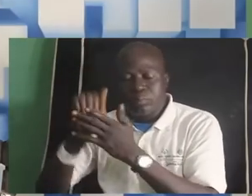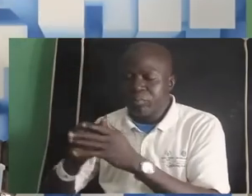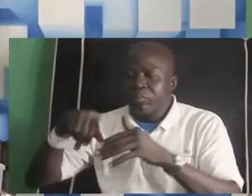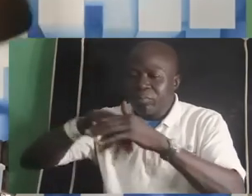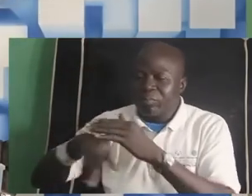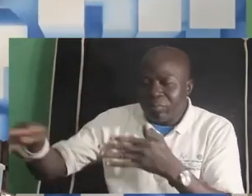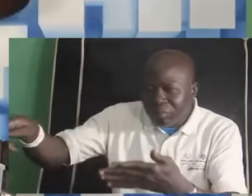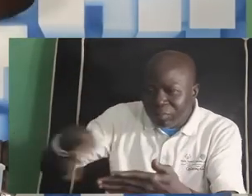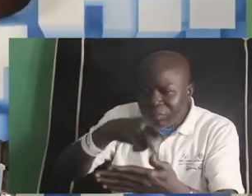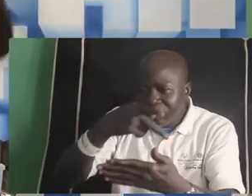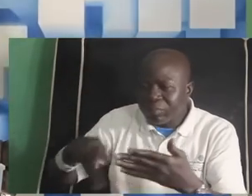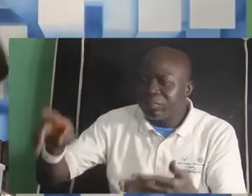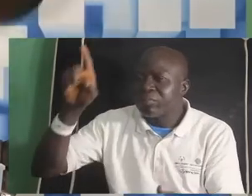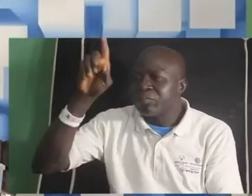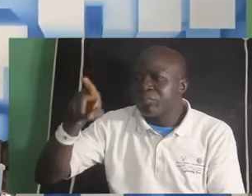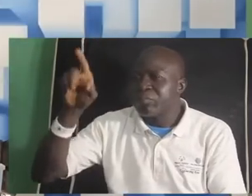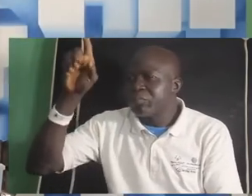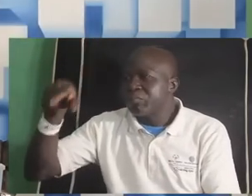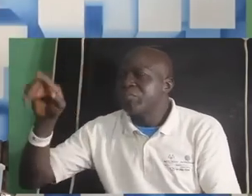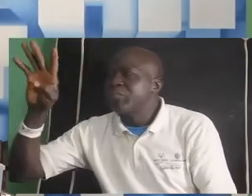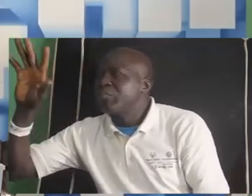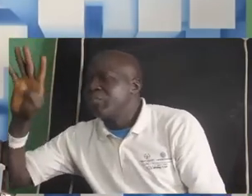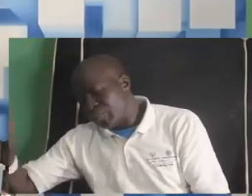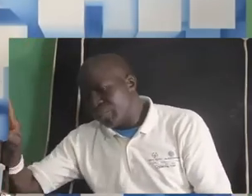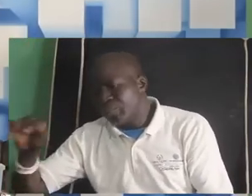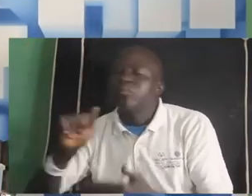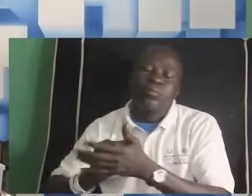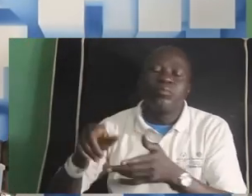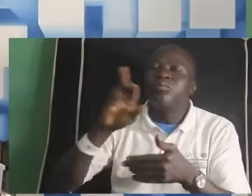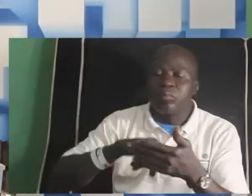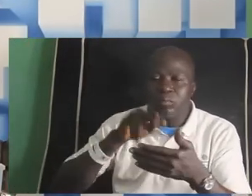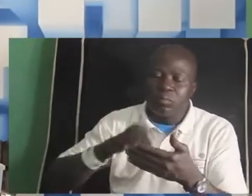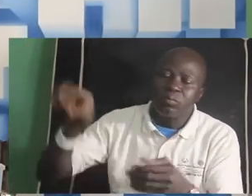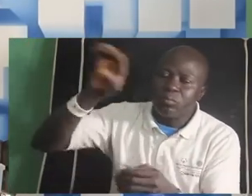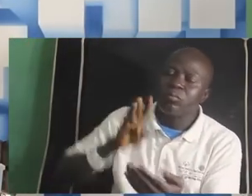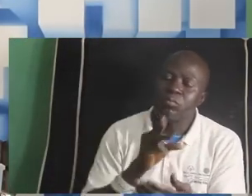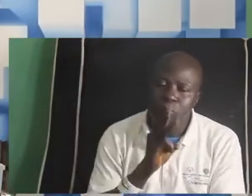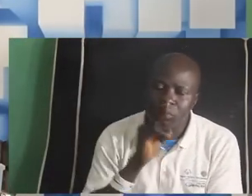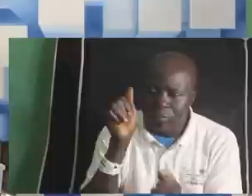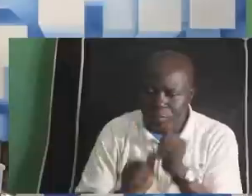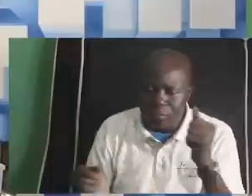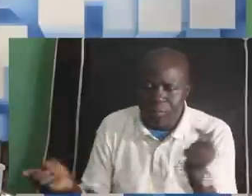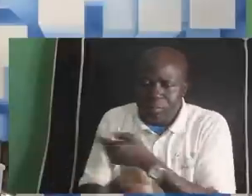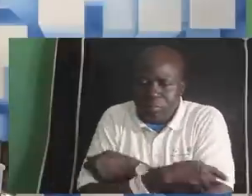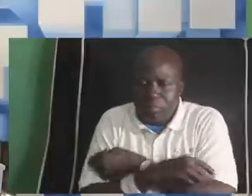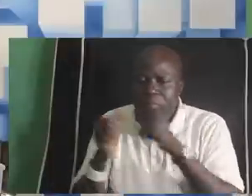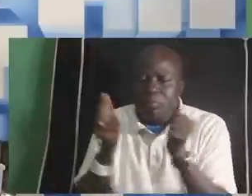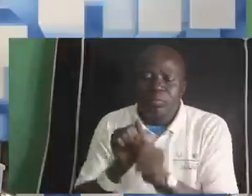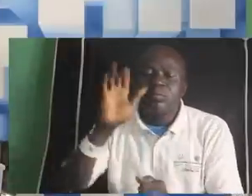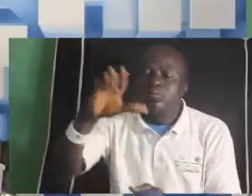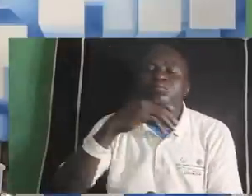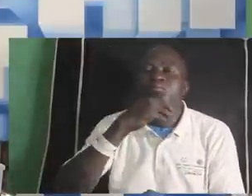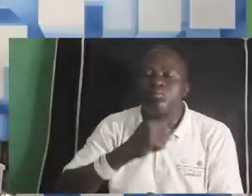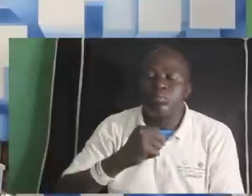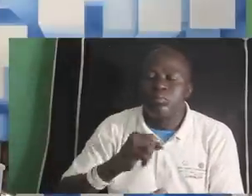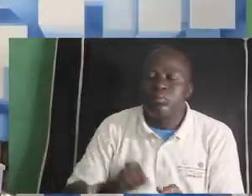wa for your mama. Omo kaso mi to ma mu lojojuma. You be reading Psalm 114 to water and drink it every day. Ni yojo ori re. Your age.